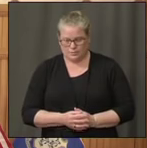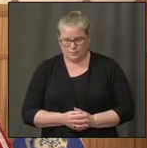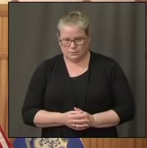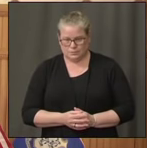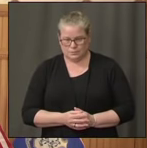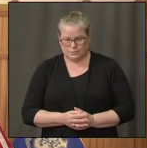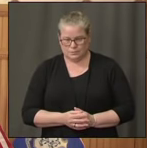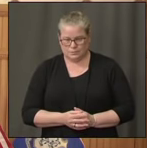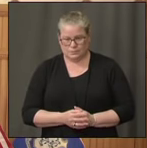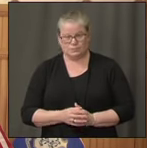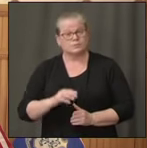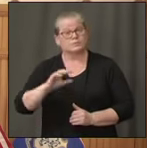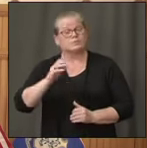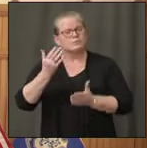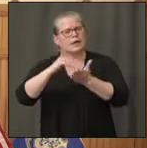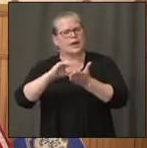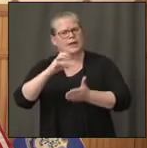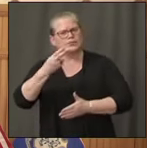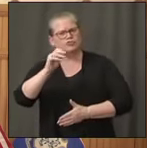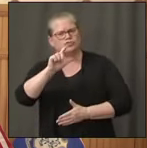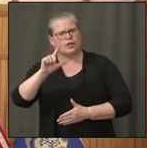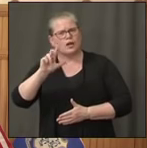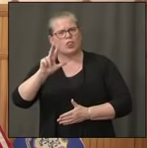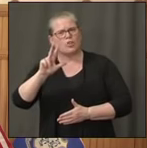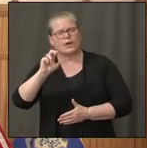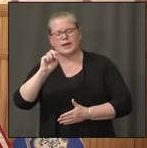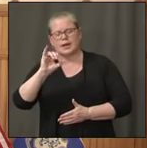Channel 3, Eyewitness News, unmute.